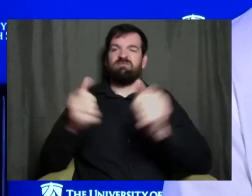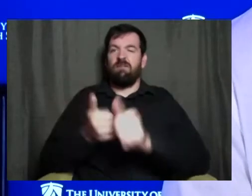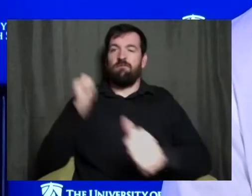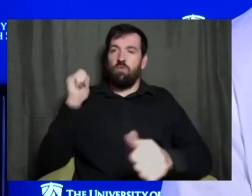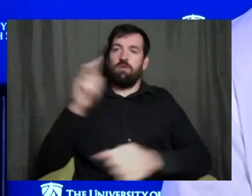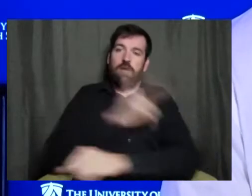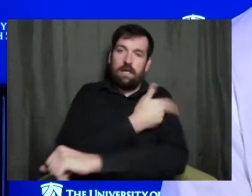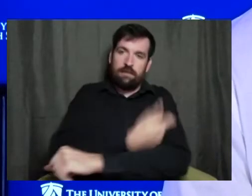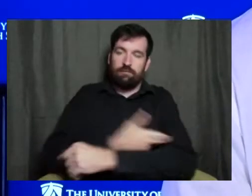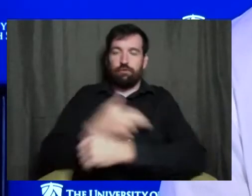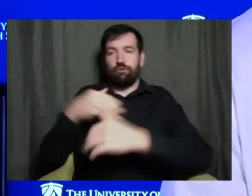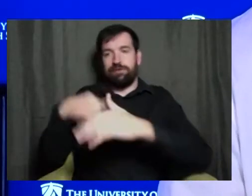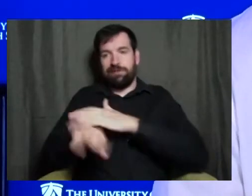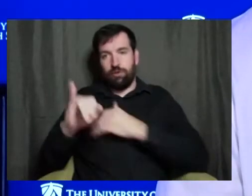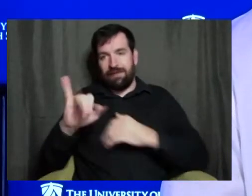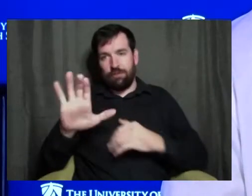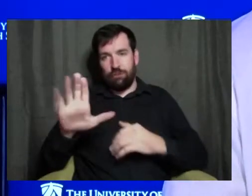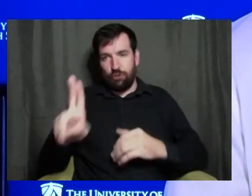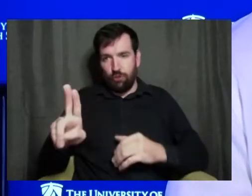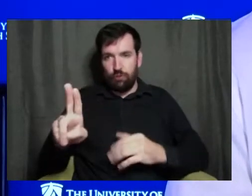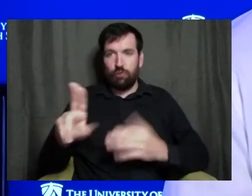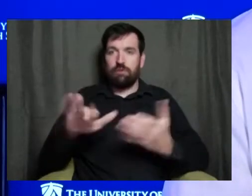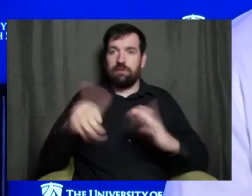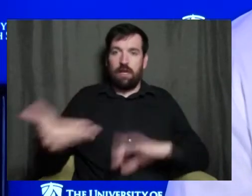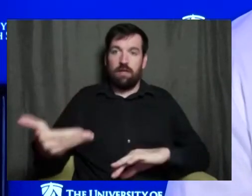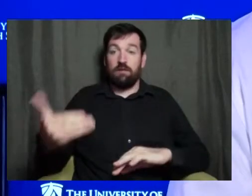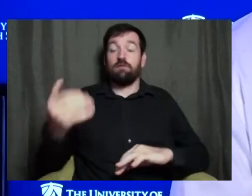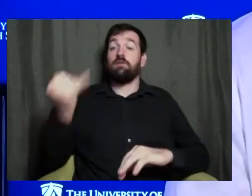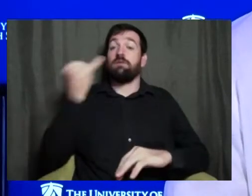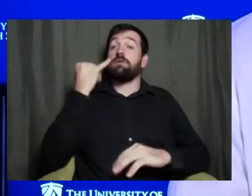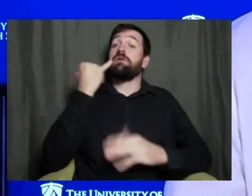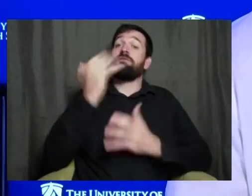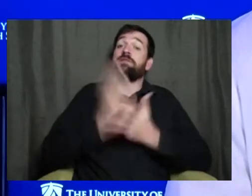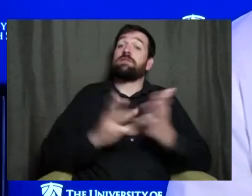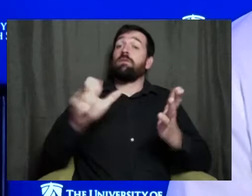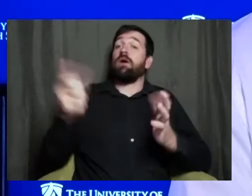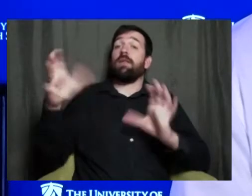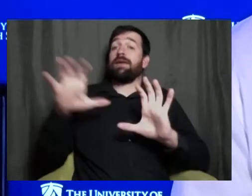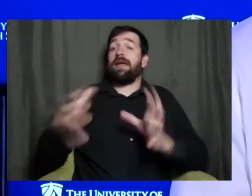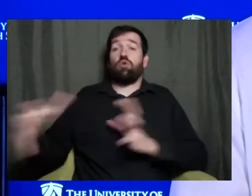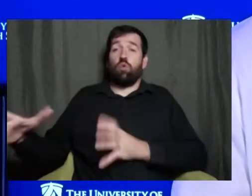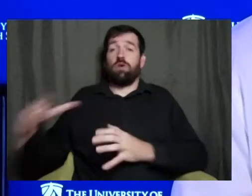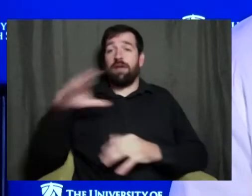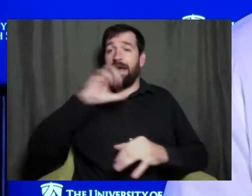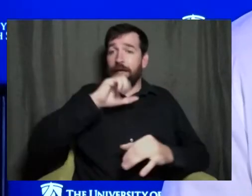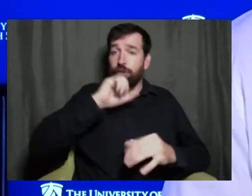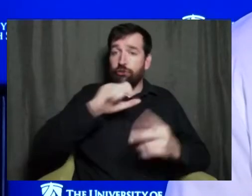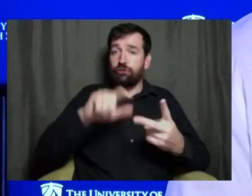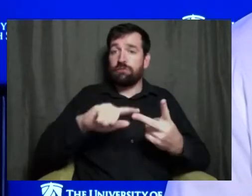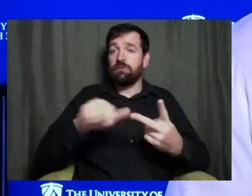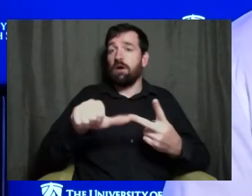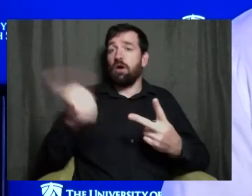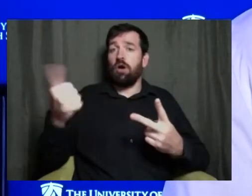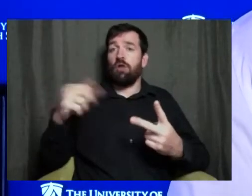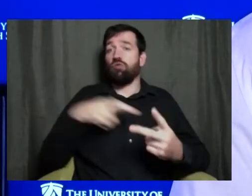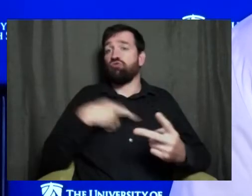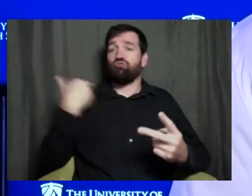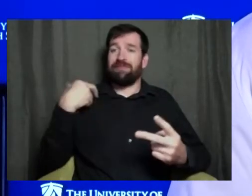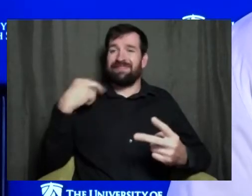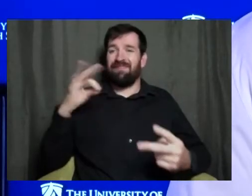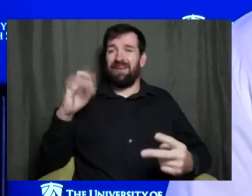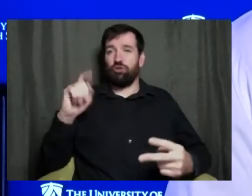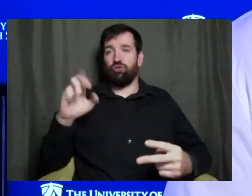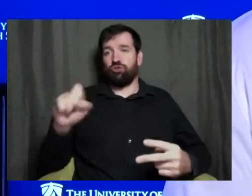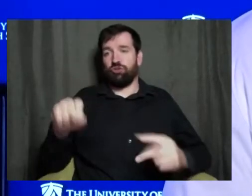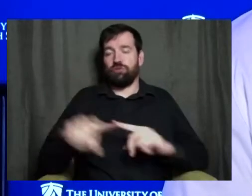to the ICU and dying. Certainly, if you're in some of those other categories like age or other comorbidities, you're at more risk. But even if you got